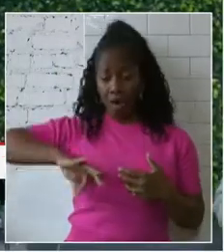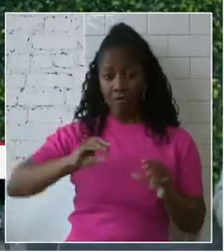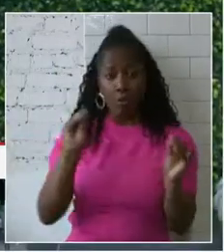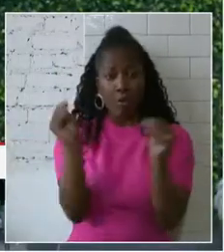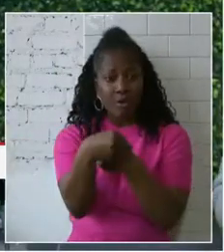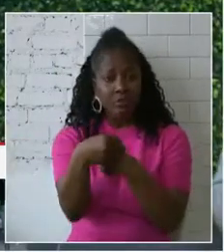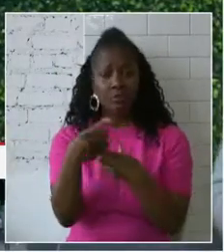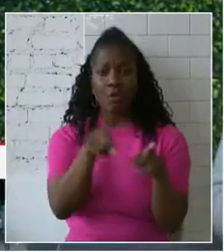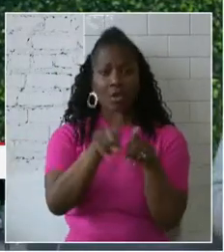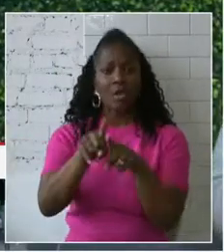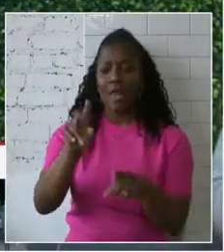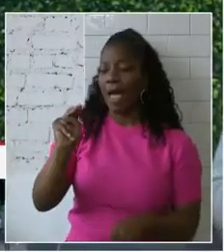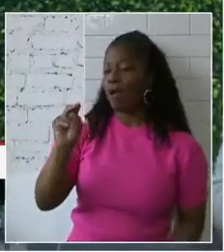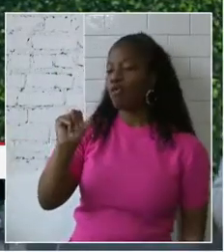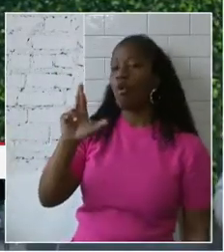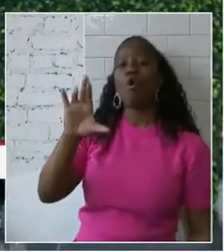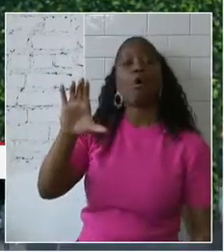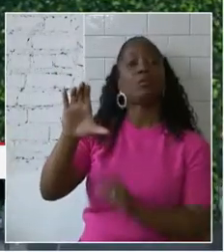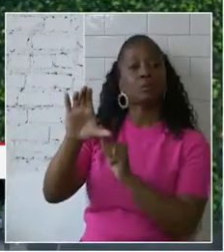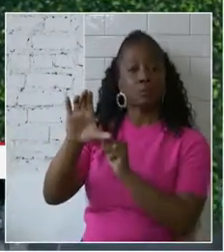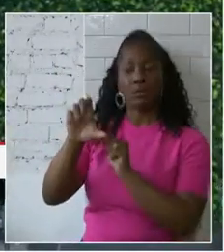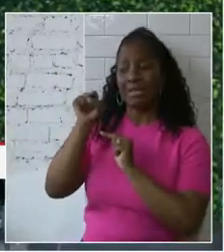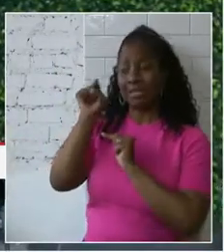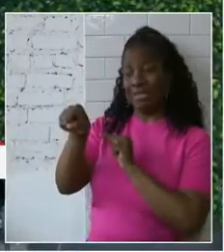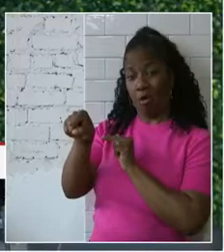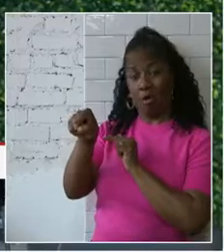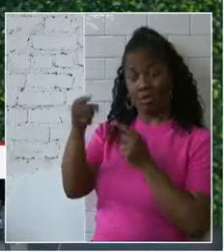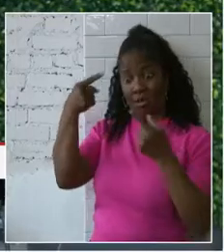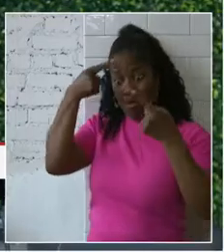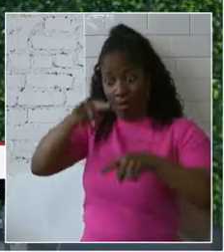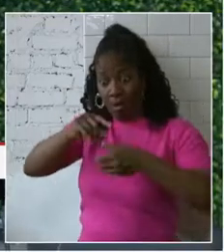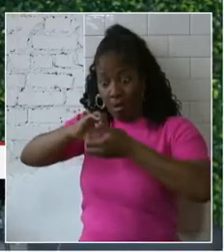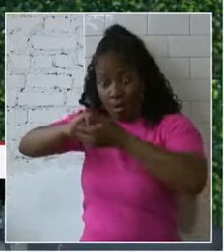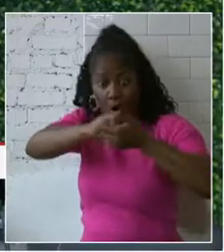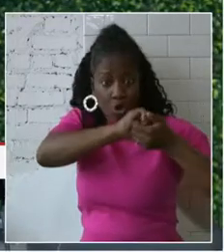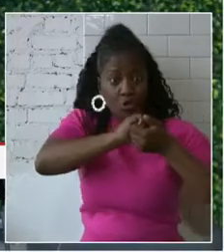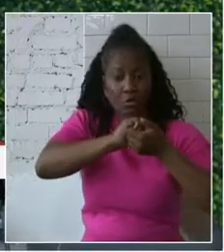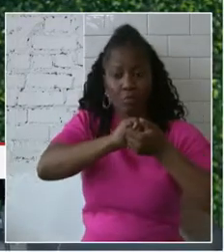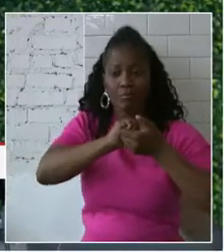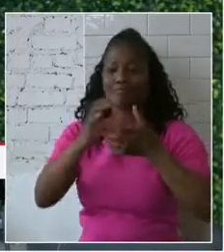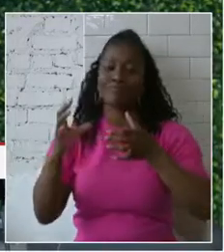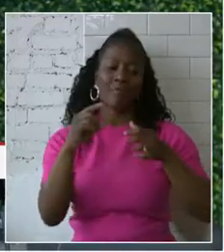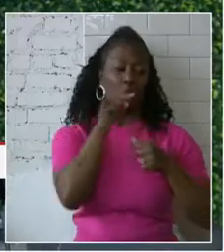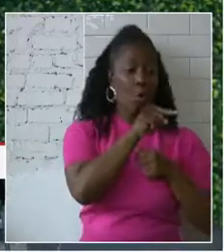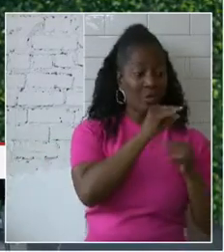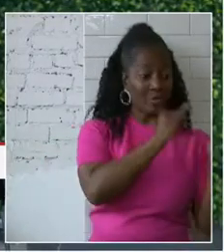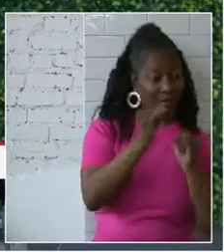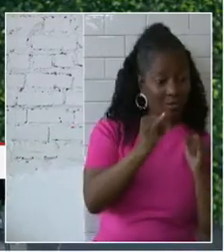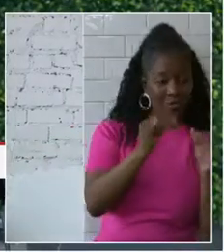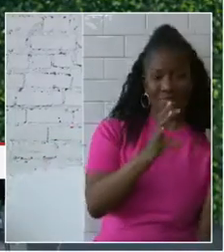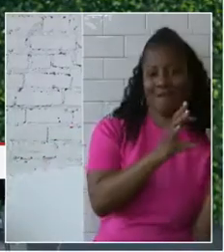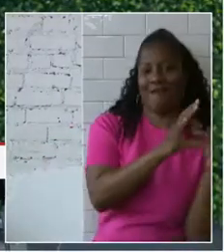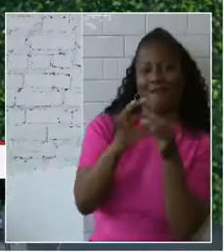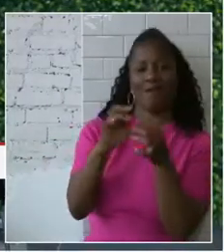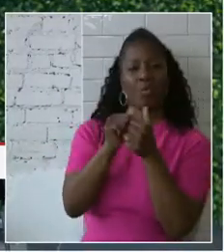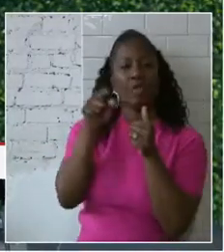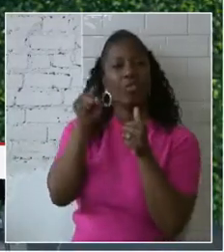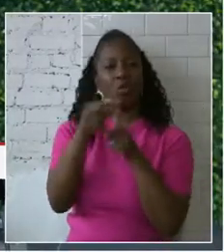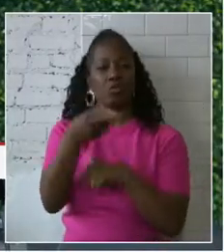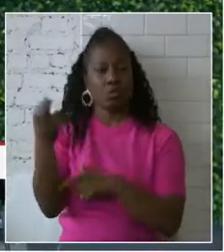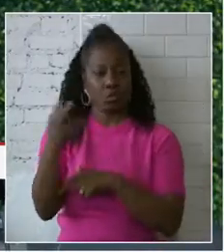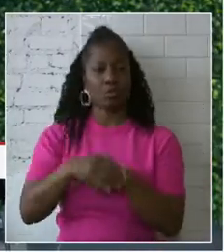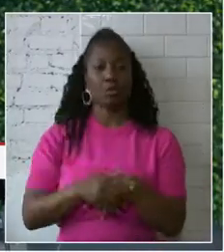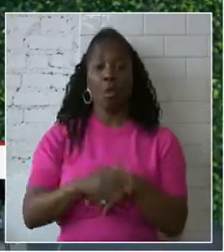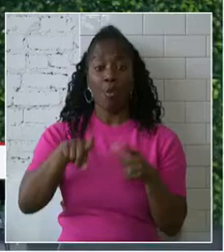organizations like NARC. So with these collaborations, we're able to connect individuals once they get their IDs and birth